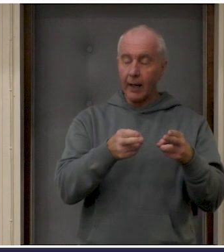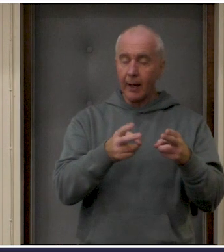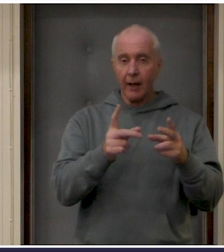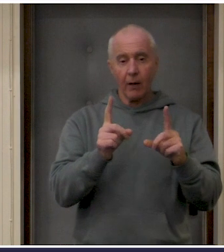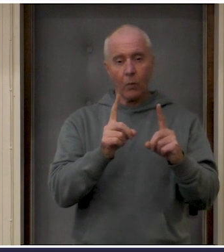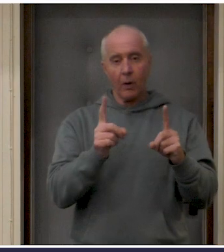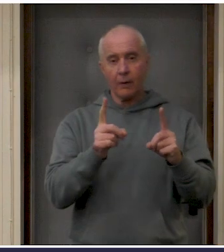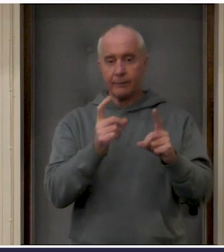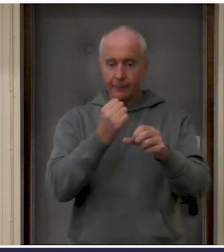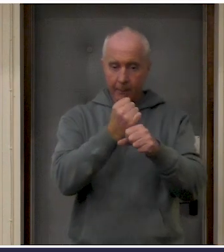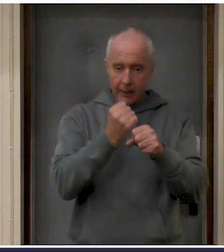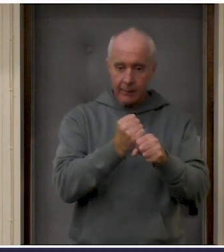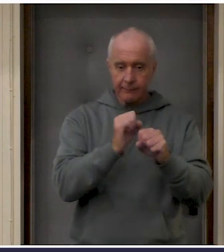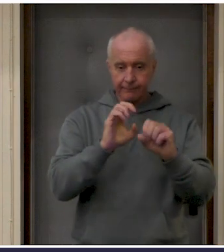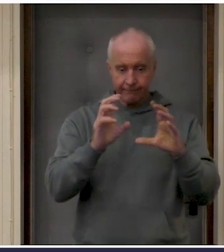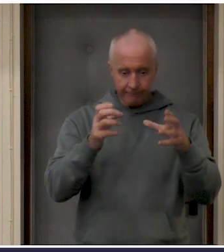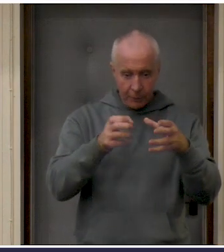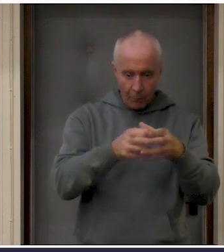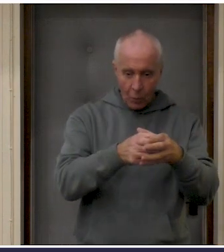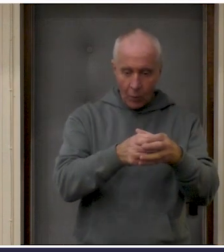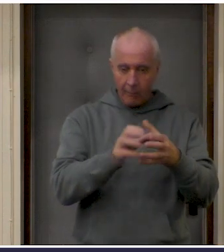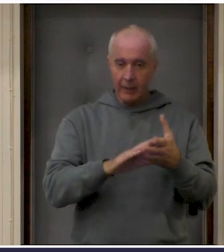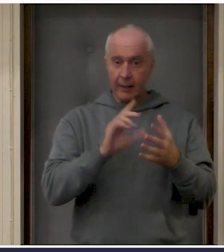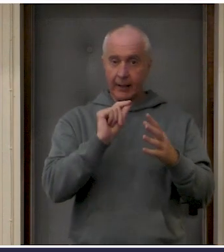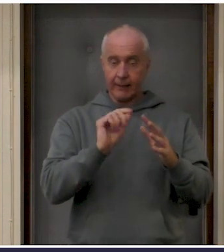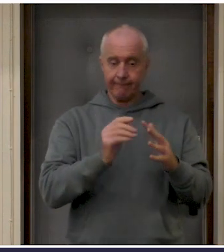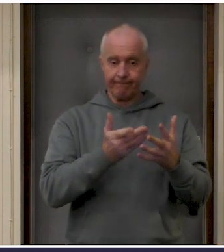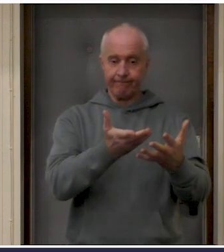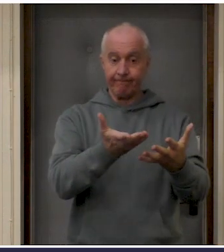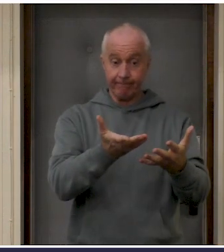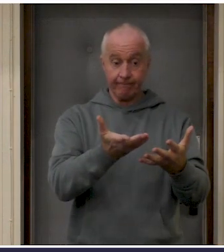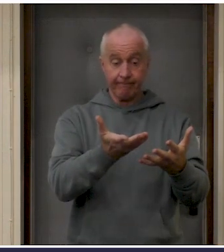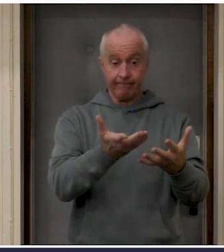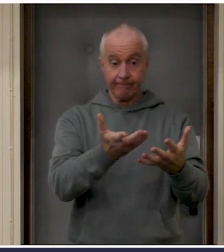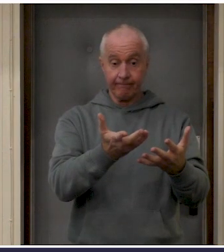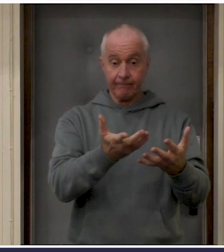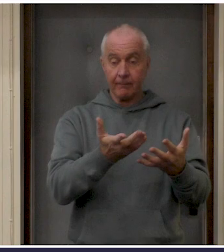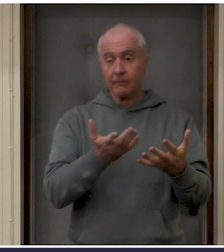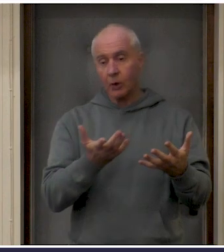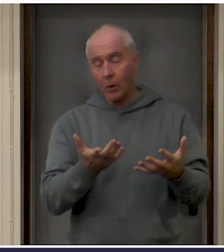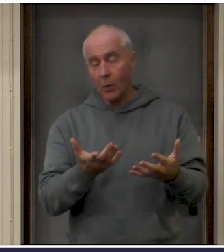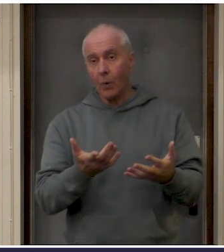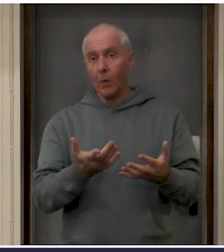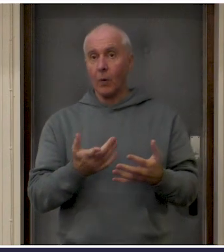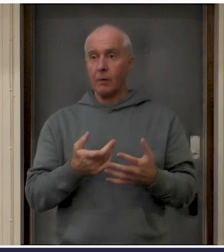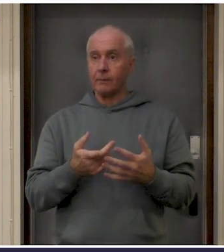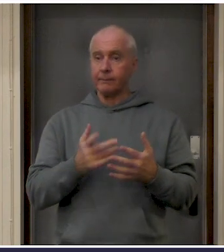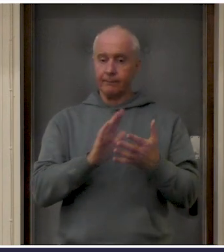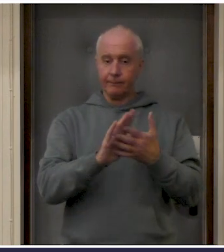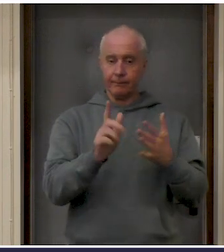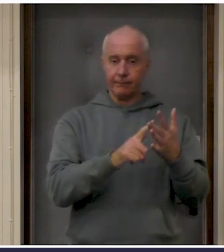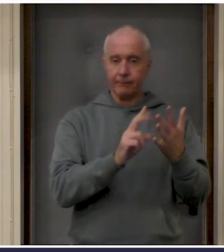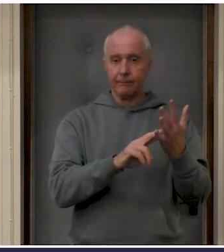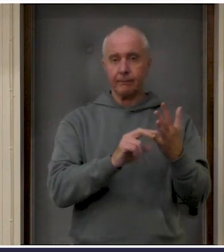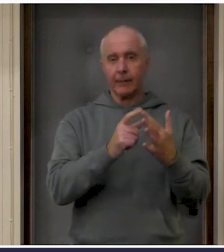is make these things smaller so that they're deliverable. If you can not have. So Hinkley Point C and